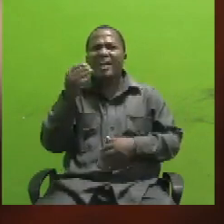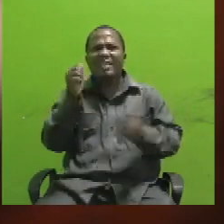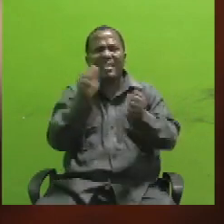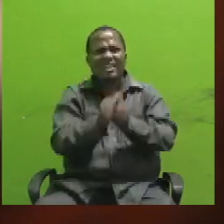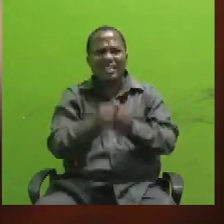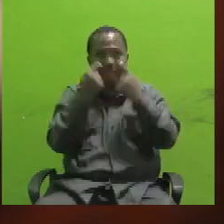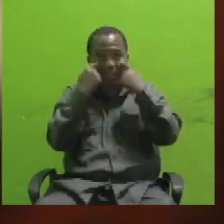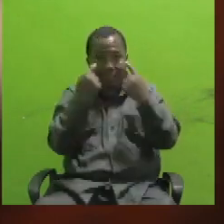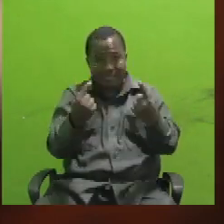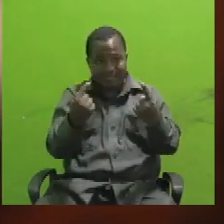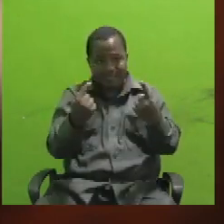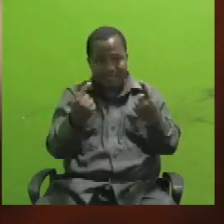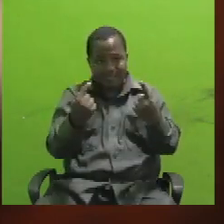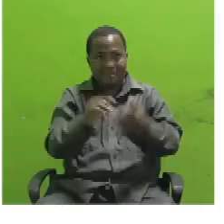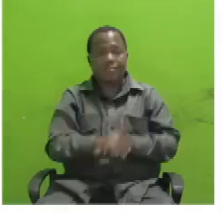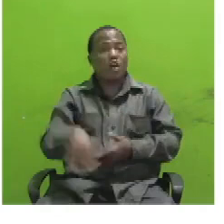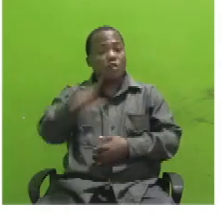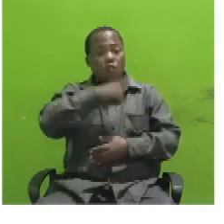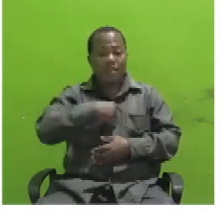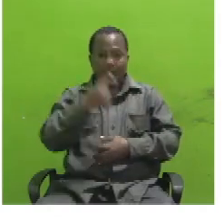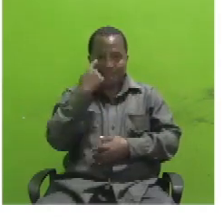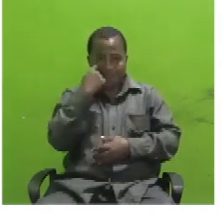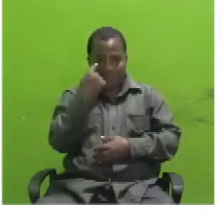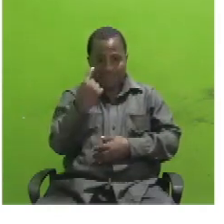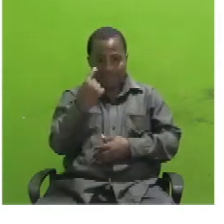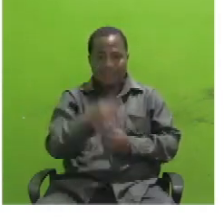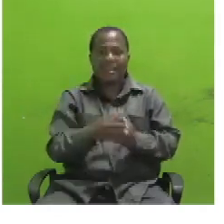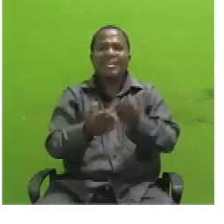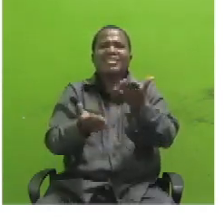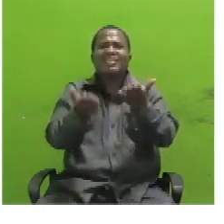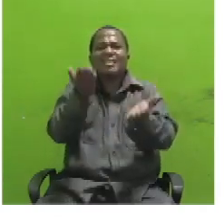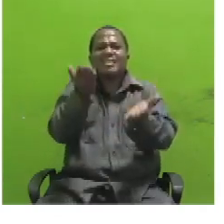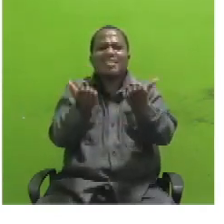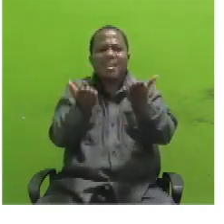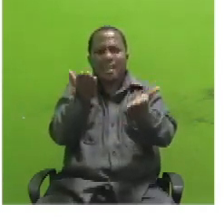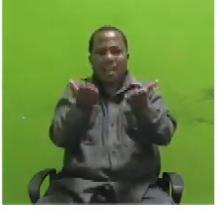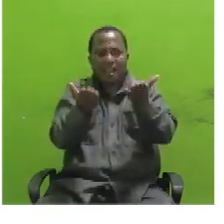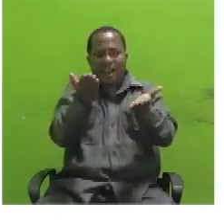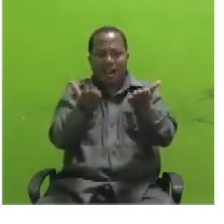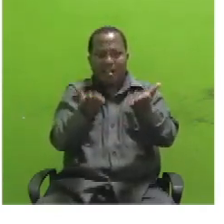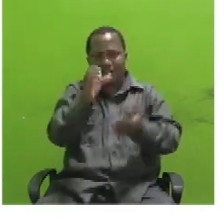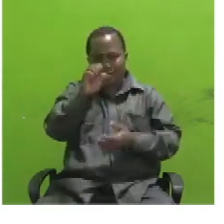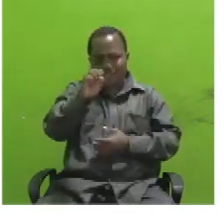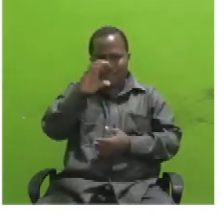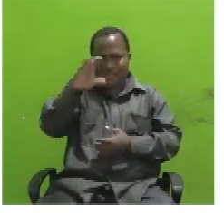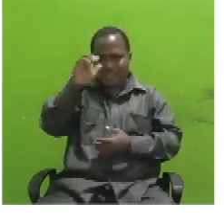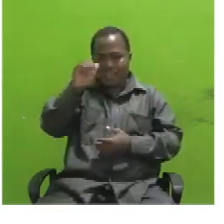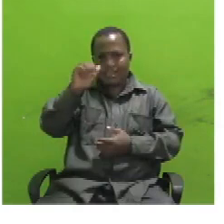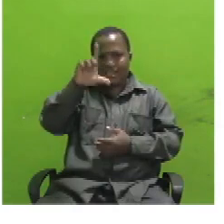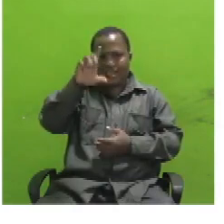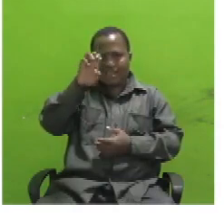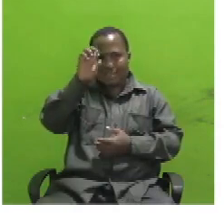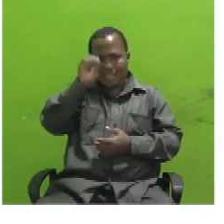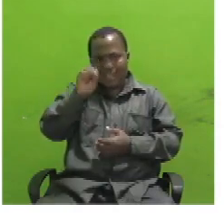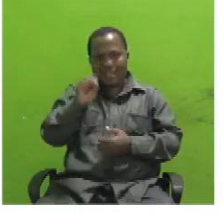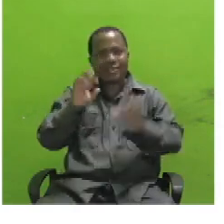seen, right? We can see scales. Very good. We can see scales. Very good. Praise